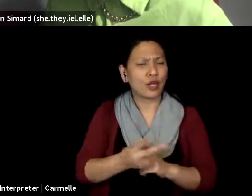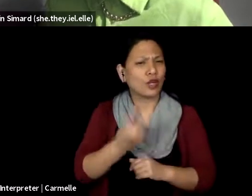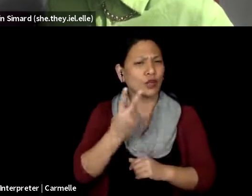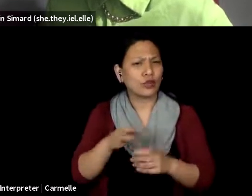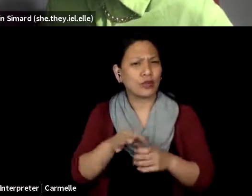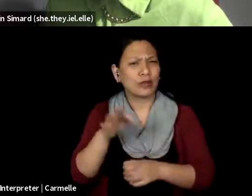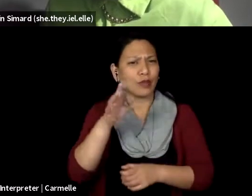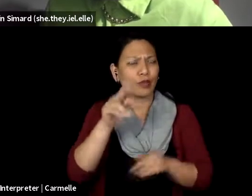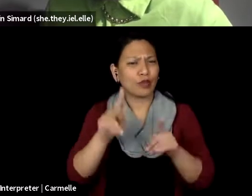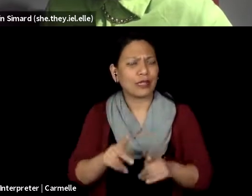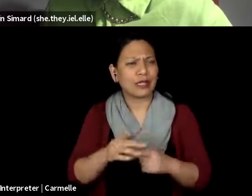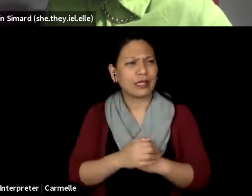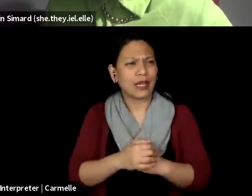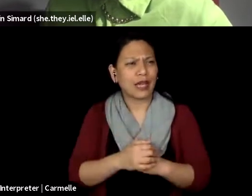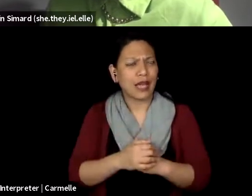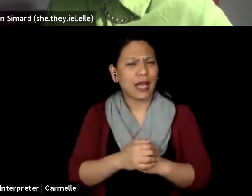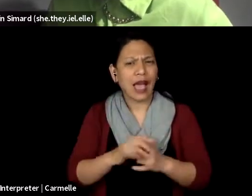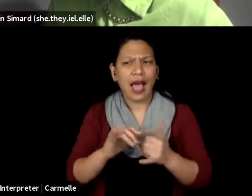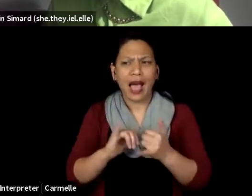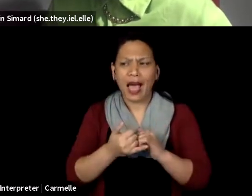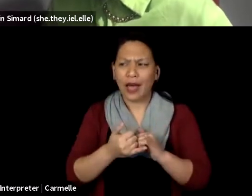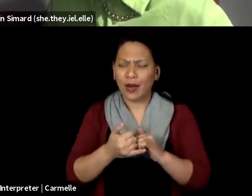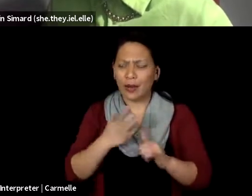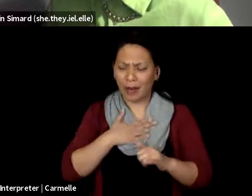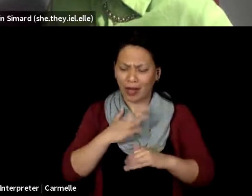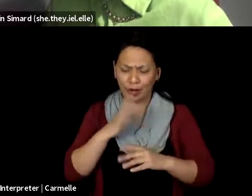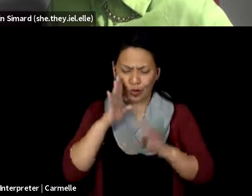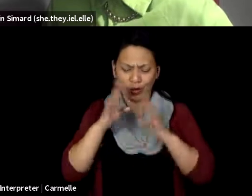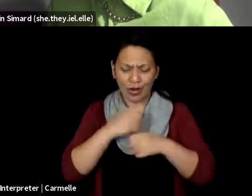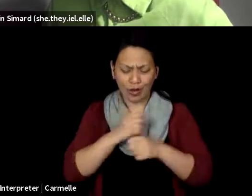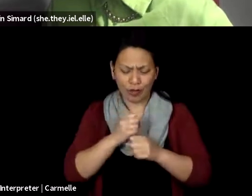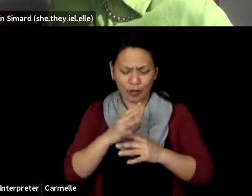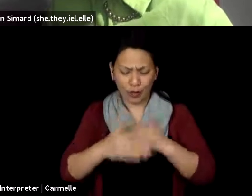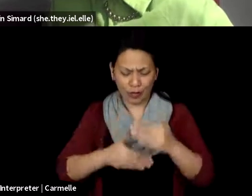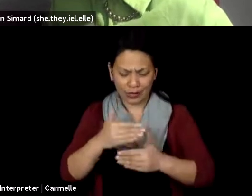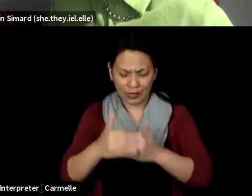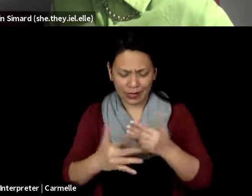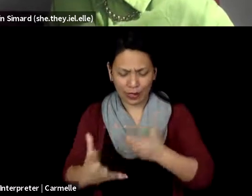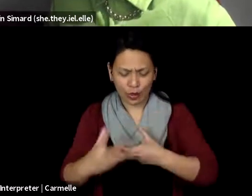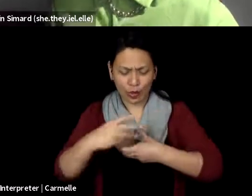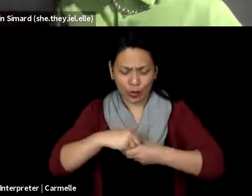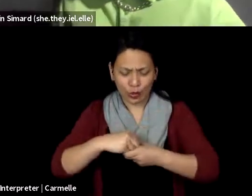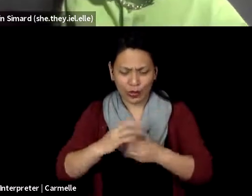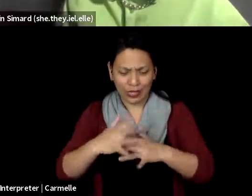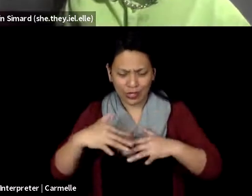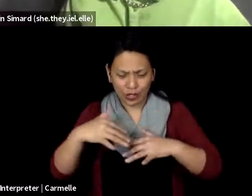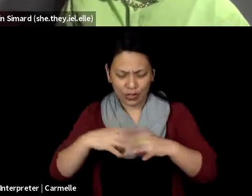person, how can I indigenize my own creative process and recognize and include my ancestors into my